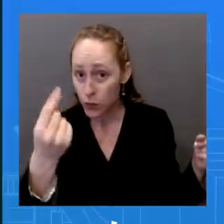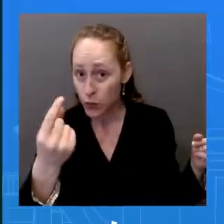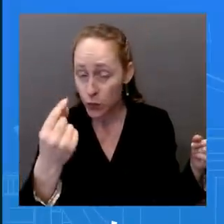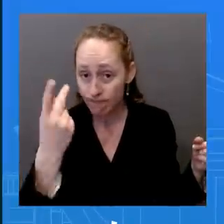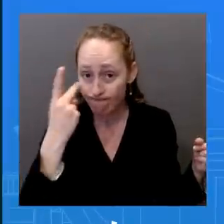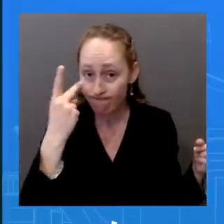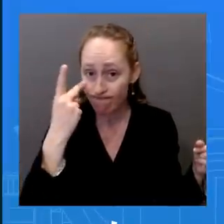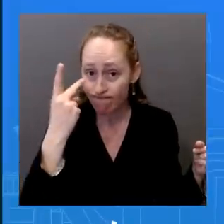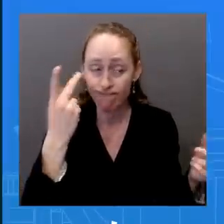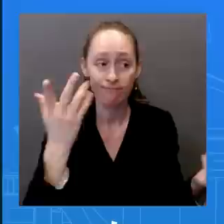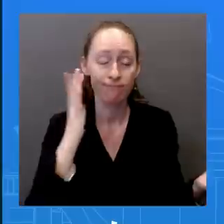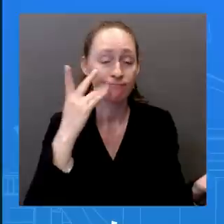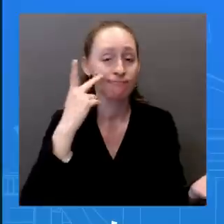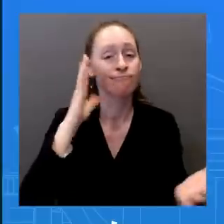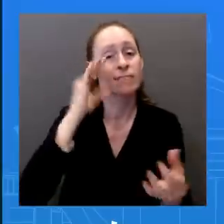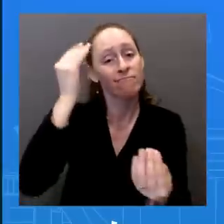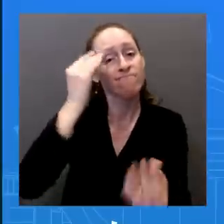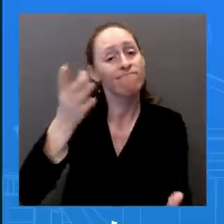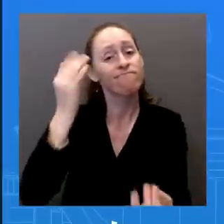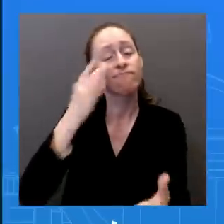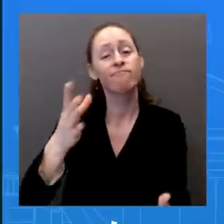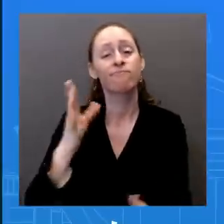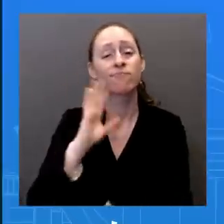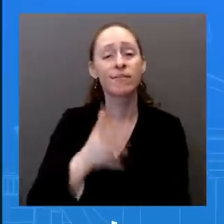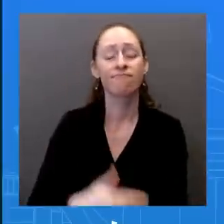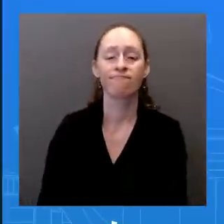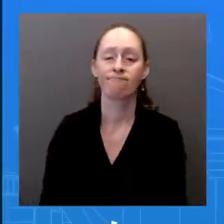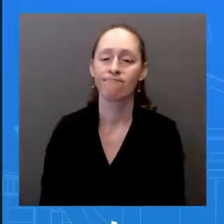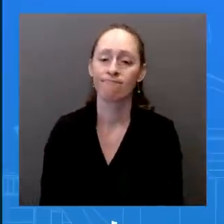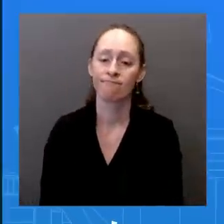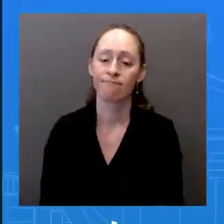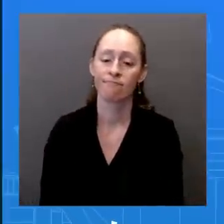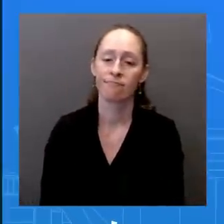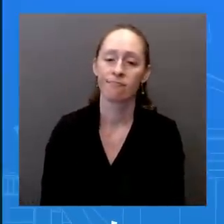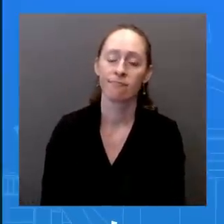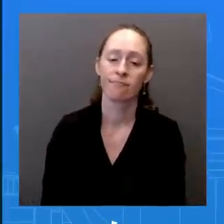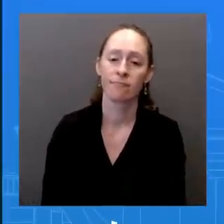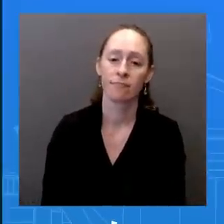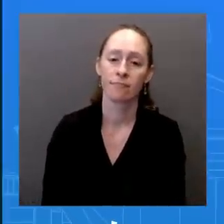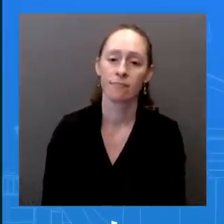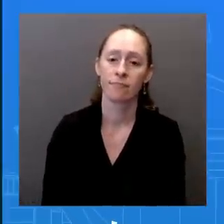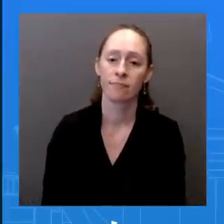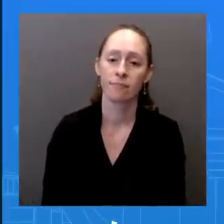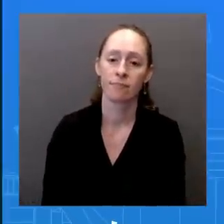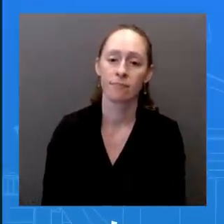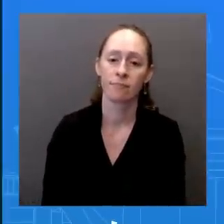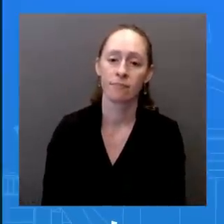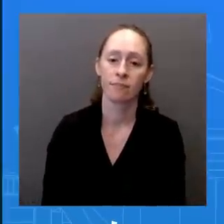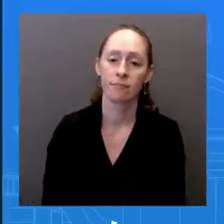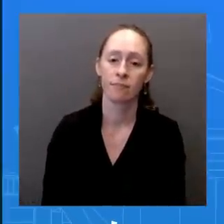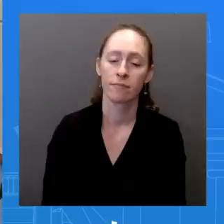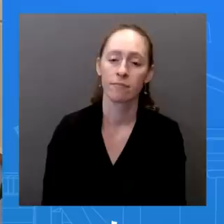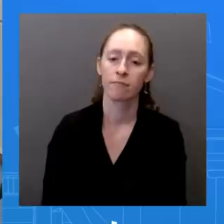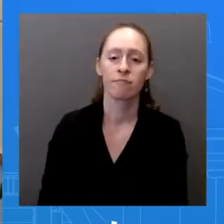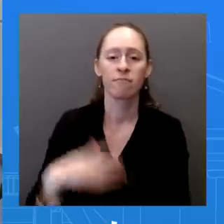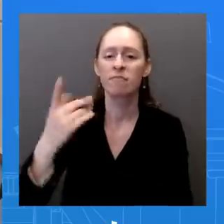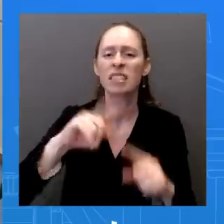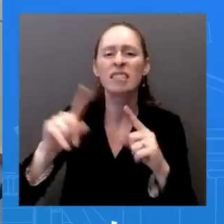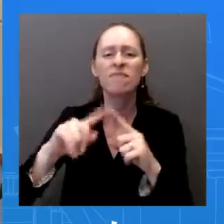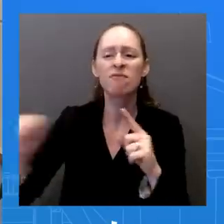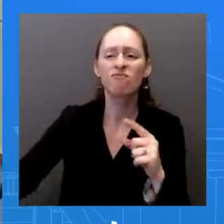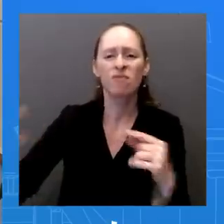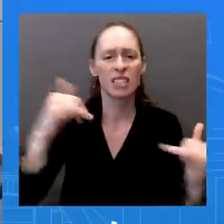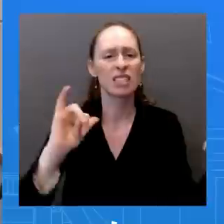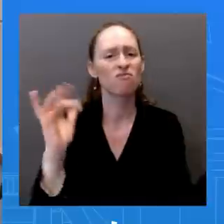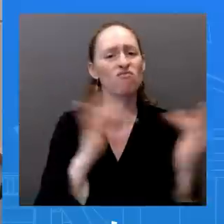and as those conversations continue at multiple levels, including through channels between the White House and the Kremlin. Is the president planning to tell world